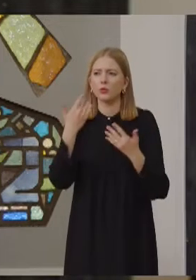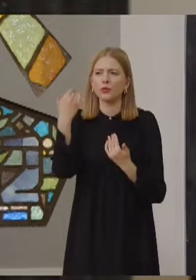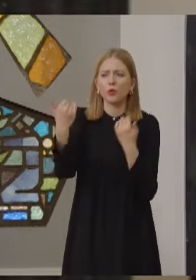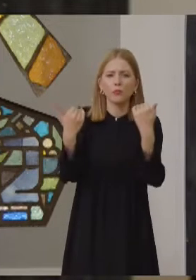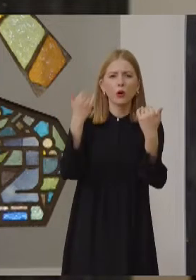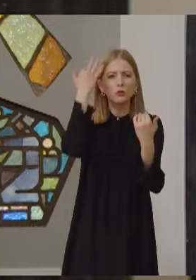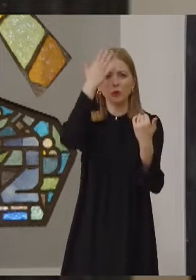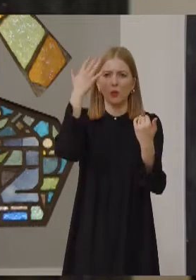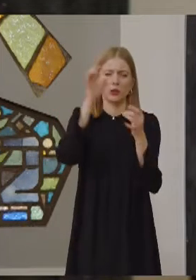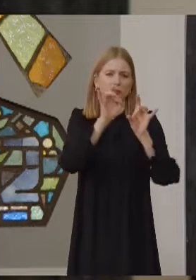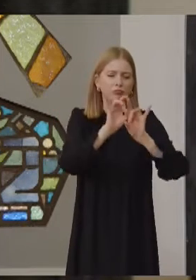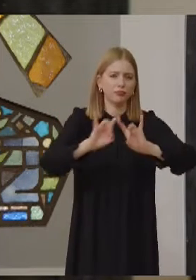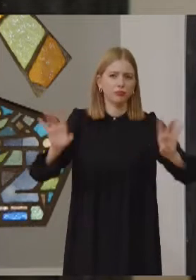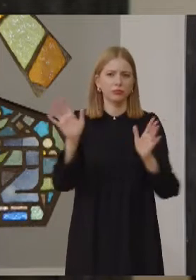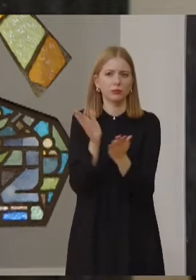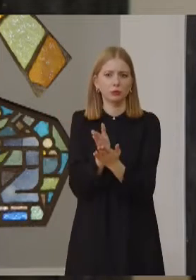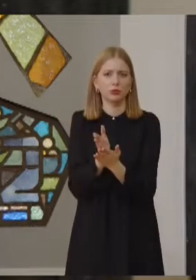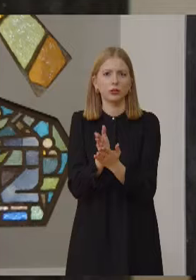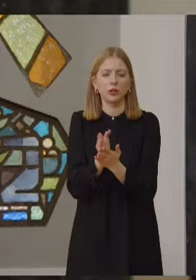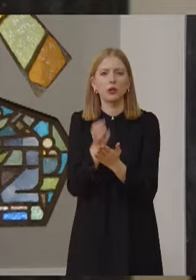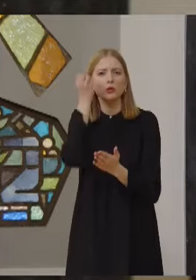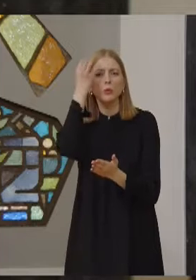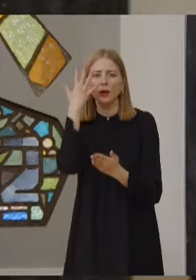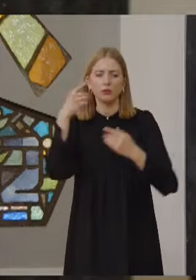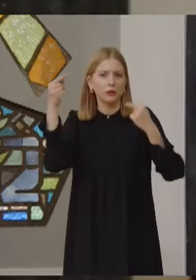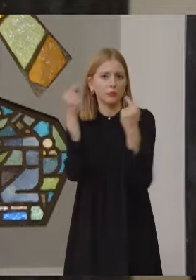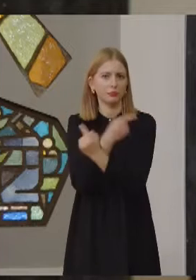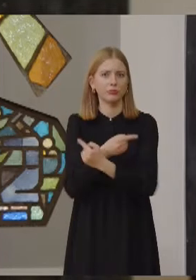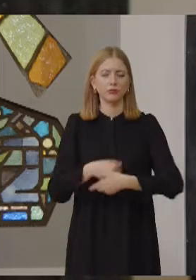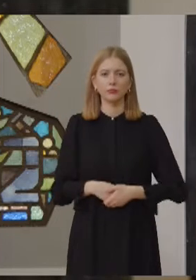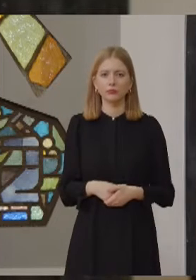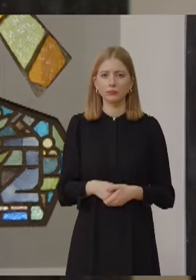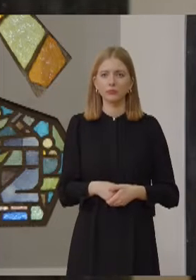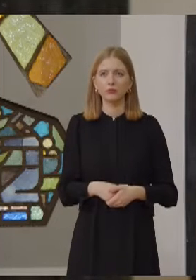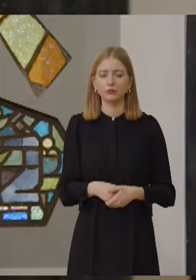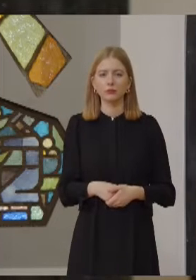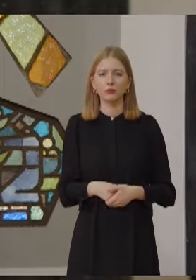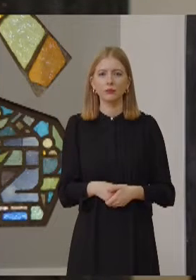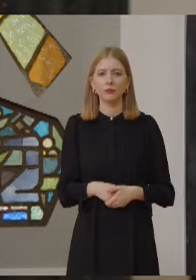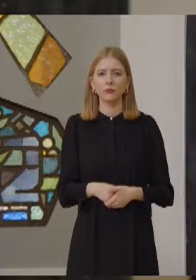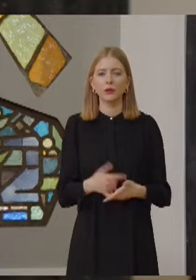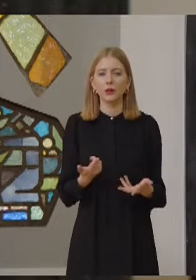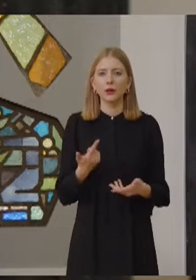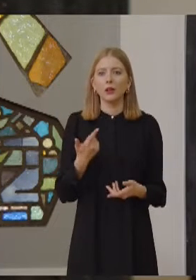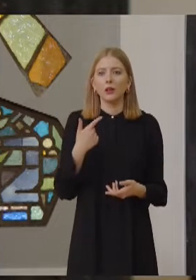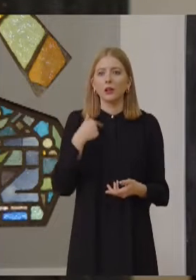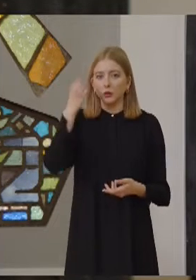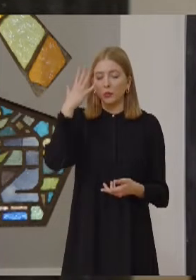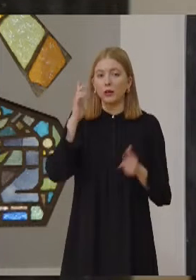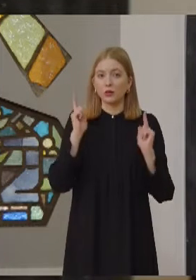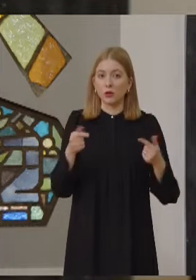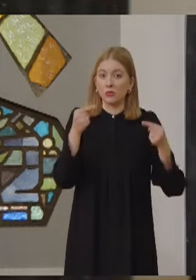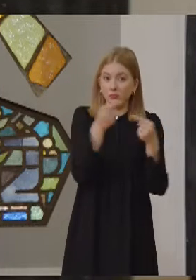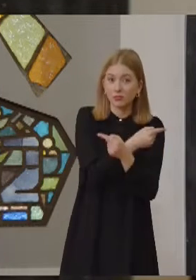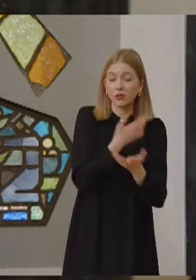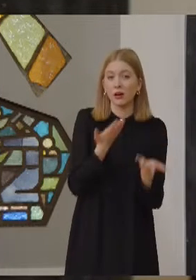convention itself, and I should say very many interpretations when it comes to the content of the convention. I think